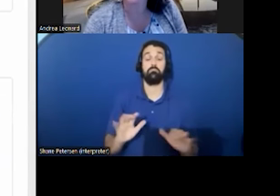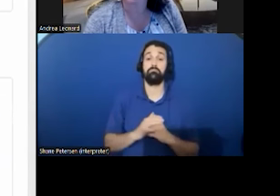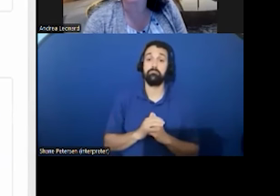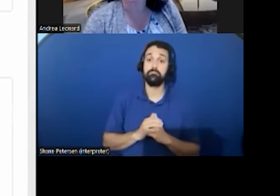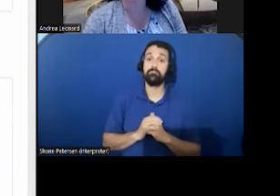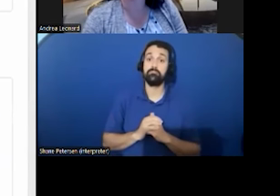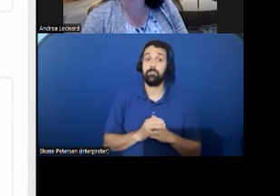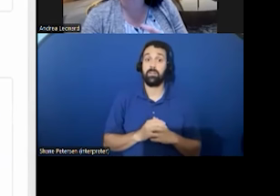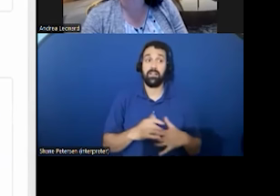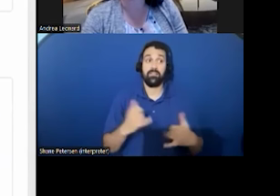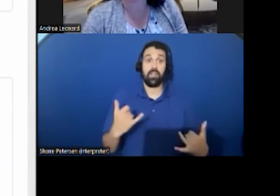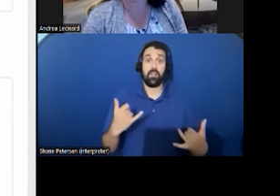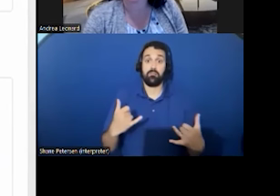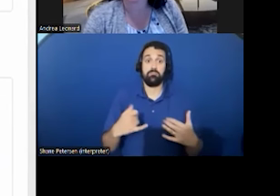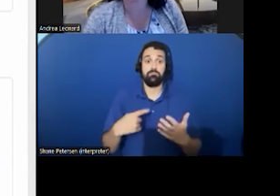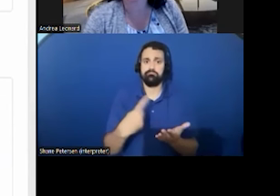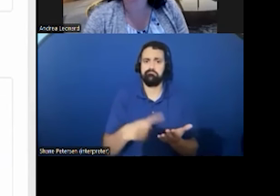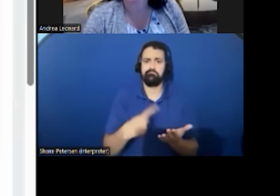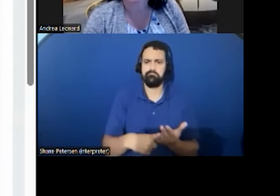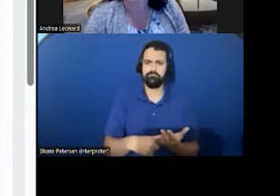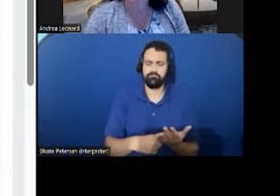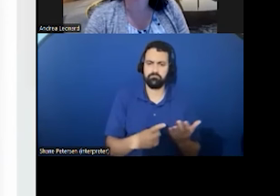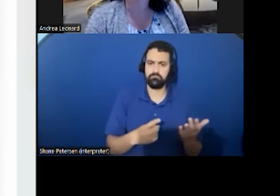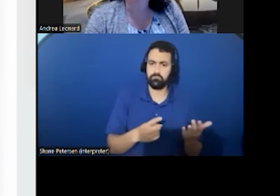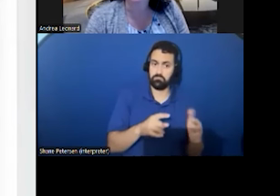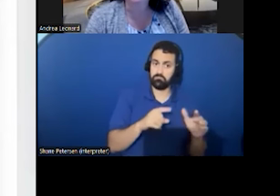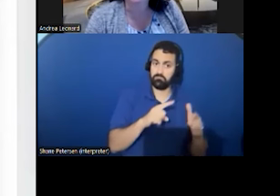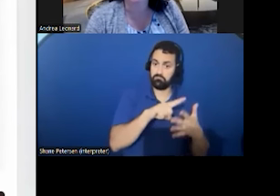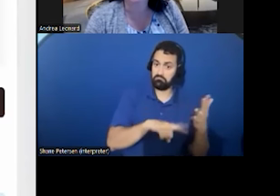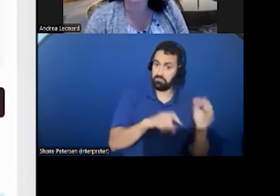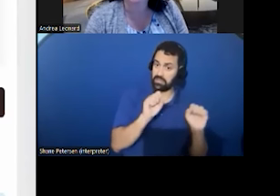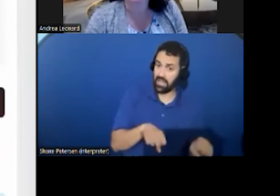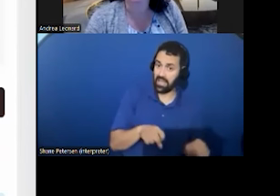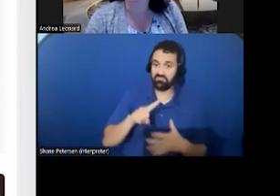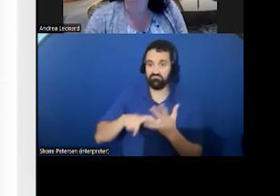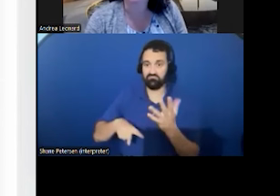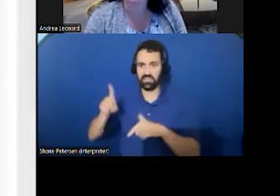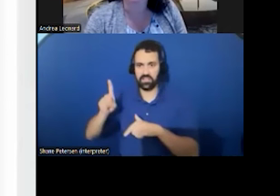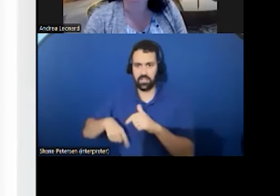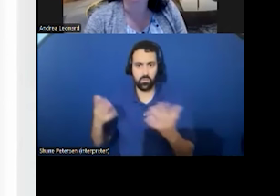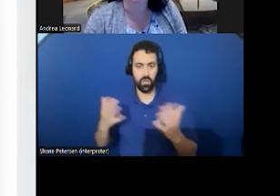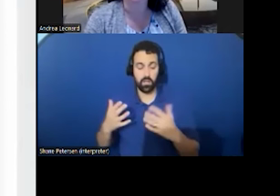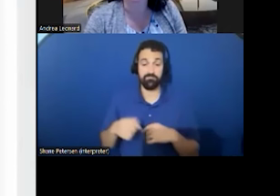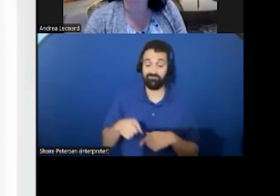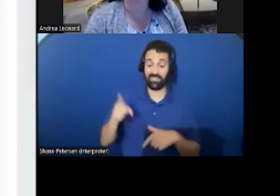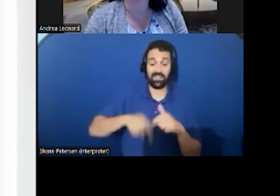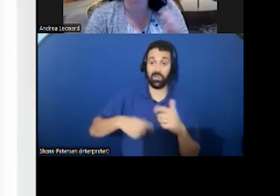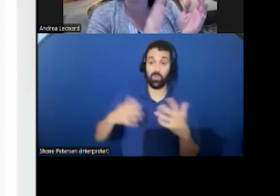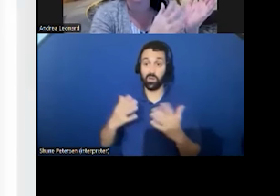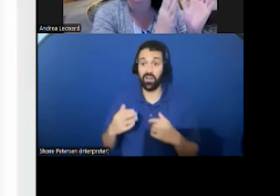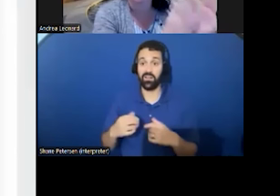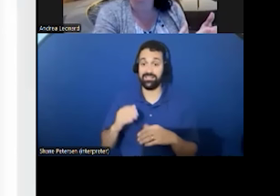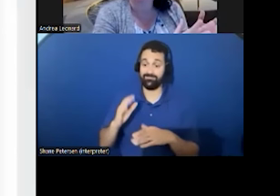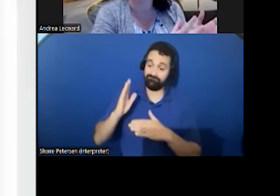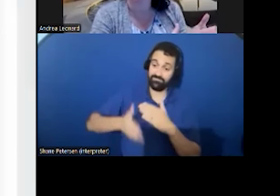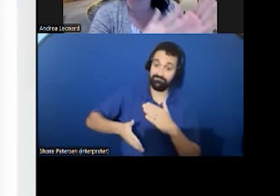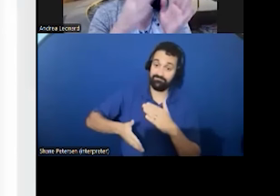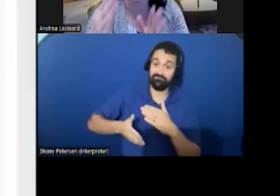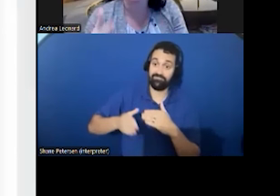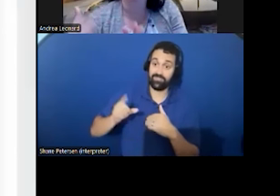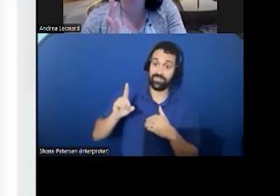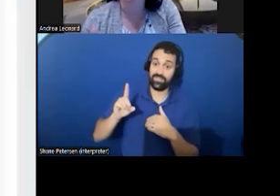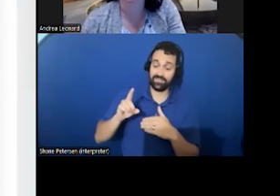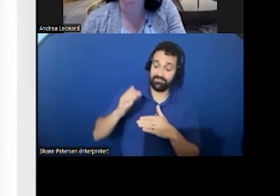I wanted to talk about some of the things that we can and can't do. In Moodle, we cannot set up a due date for both the initial